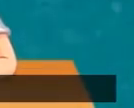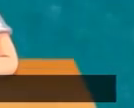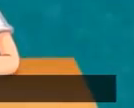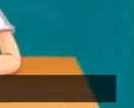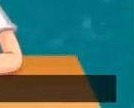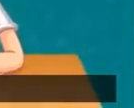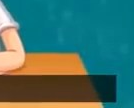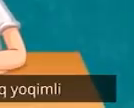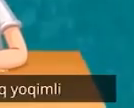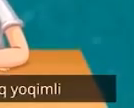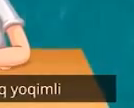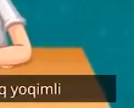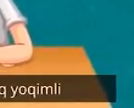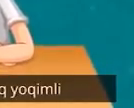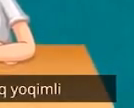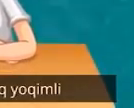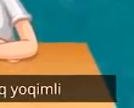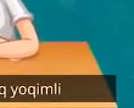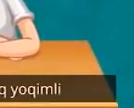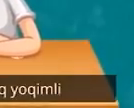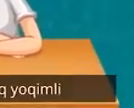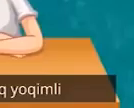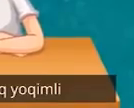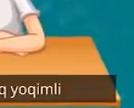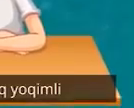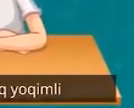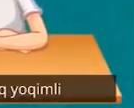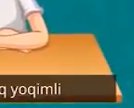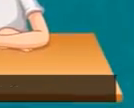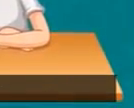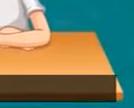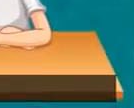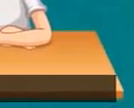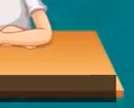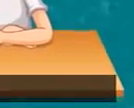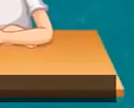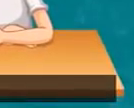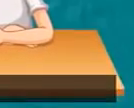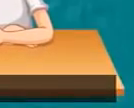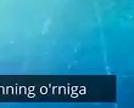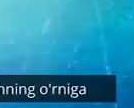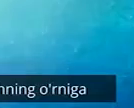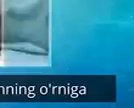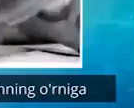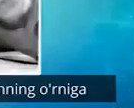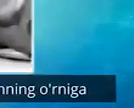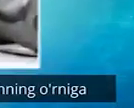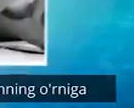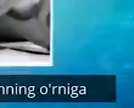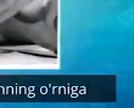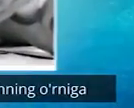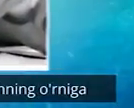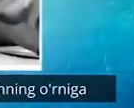met. Networking experiments often conclude that people who listen effectively are more likable and memorable. Rather than